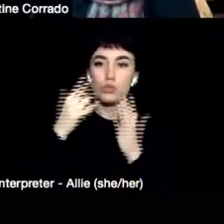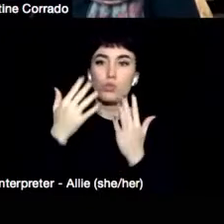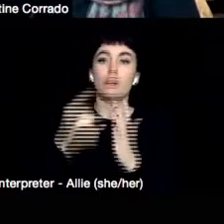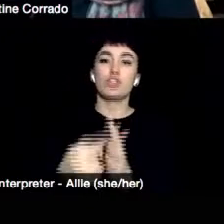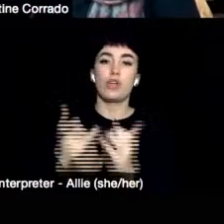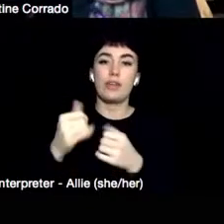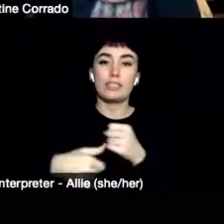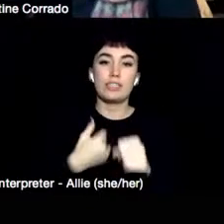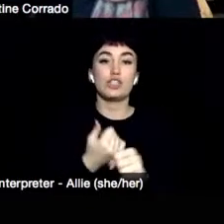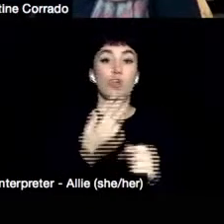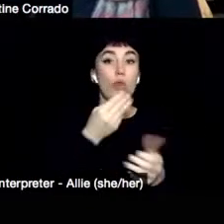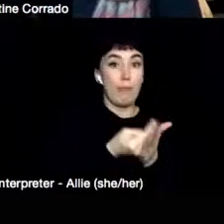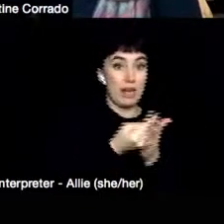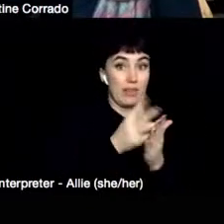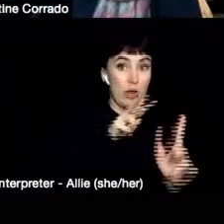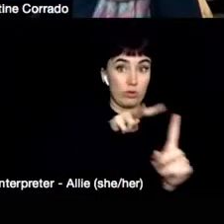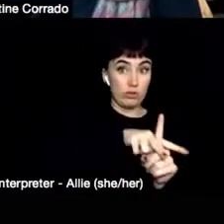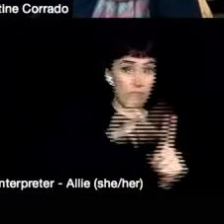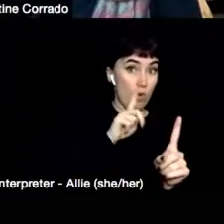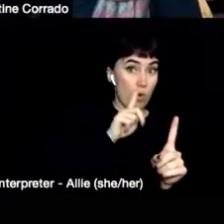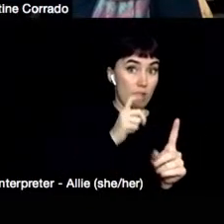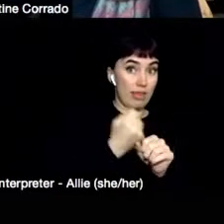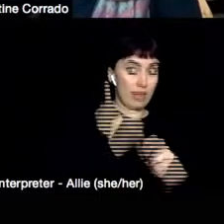the money from last year to this year.